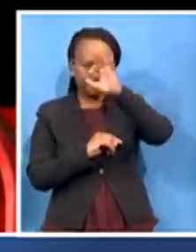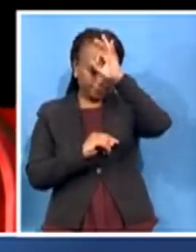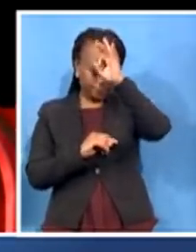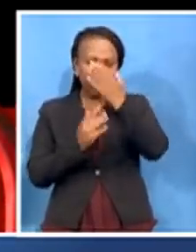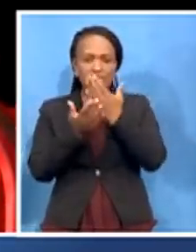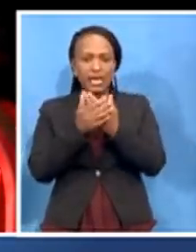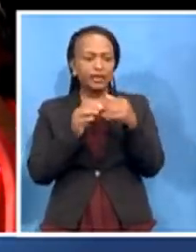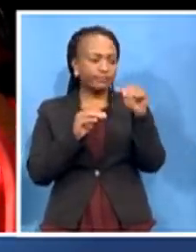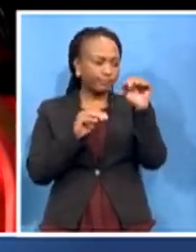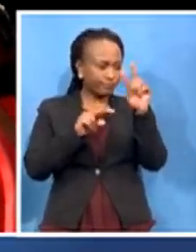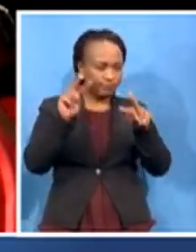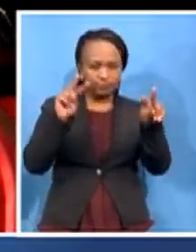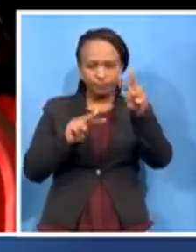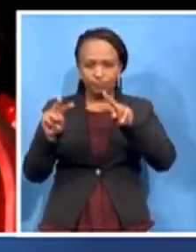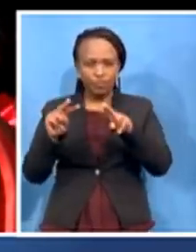any